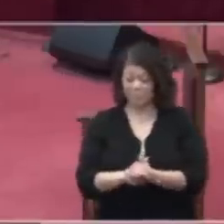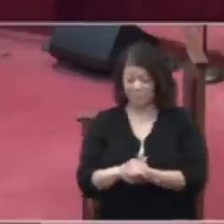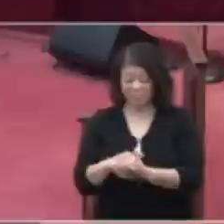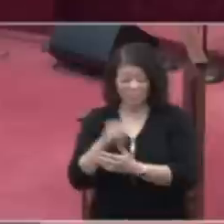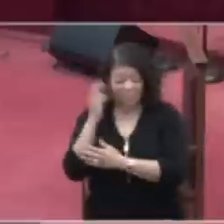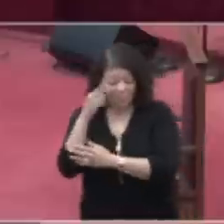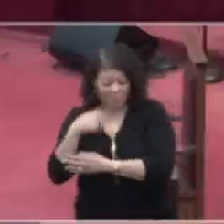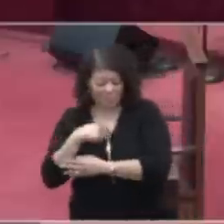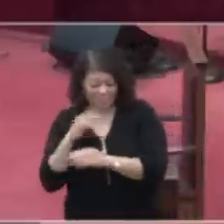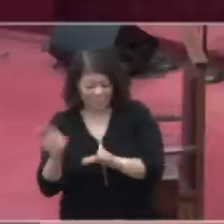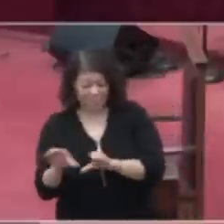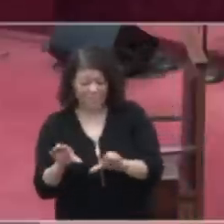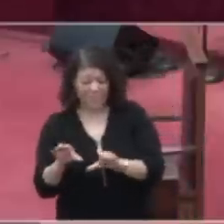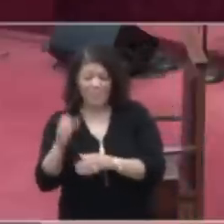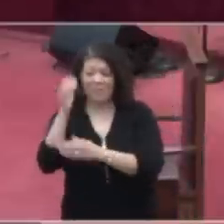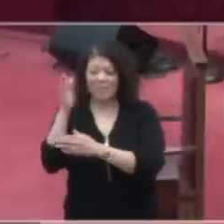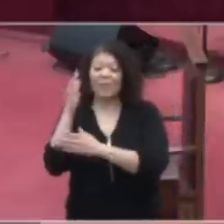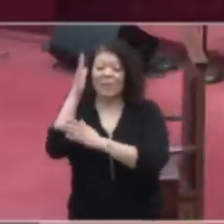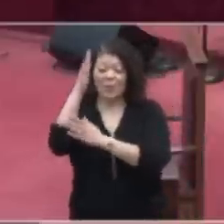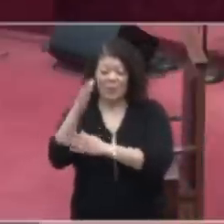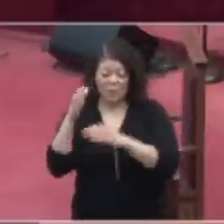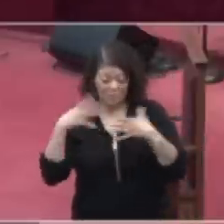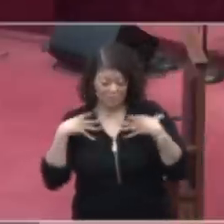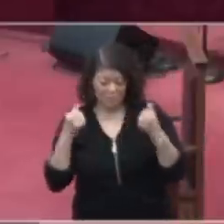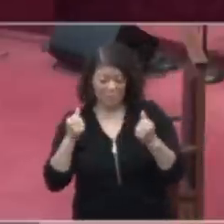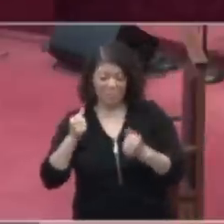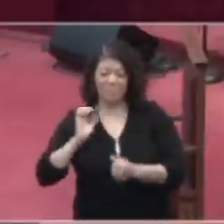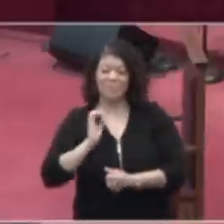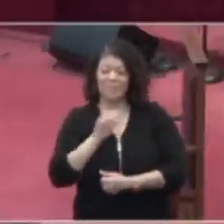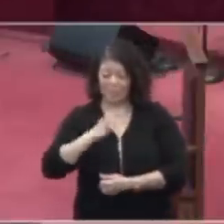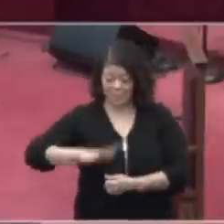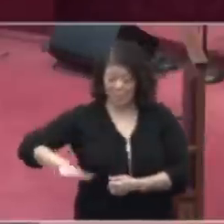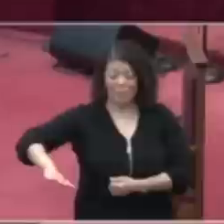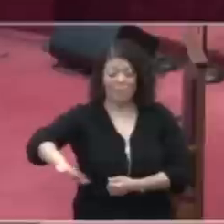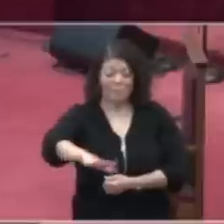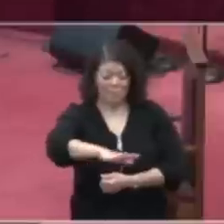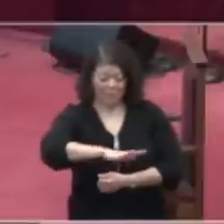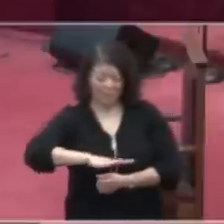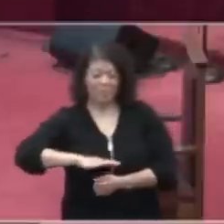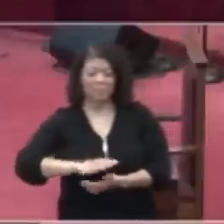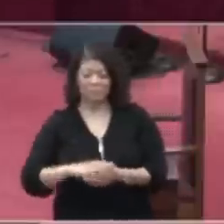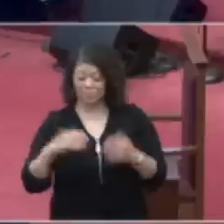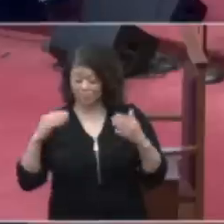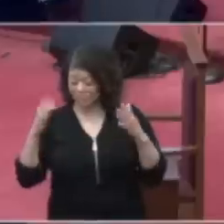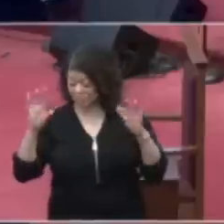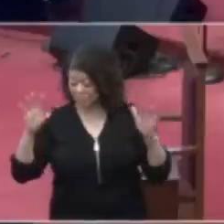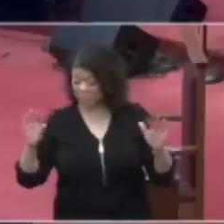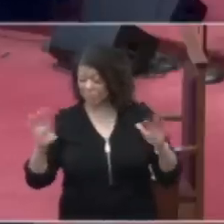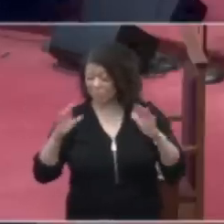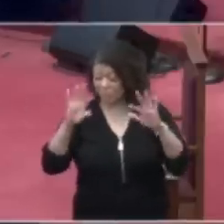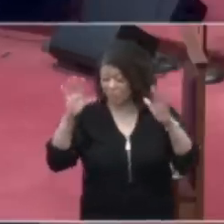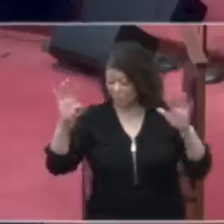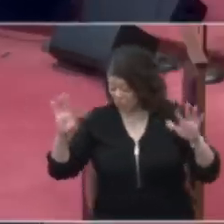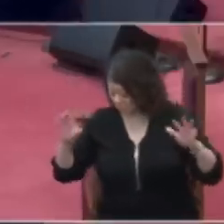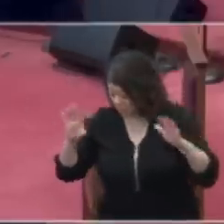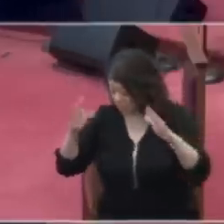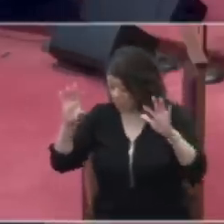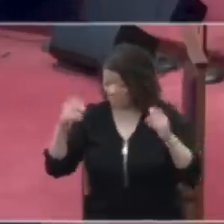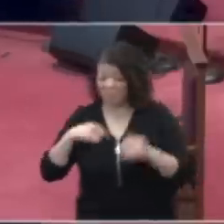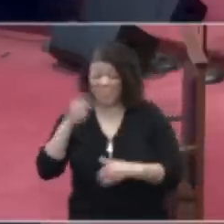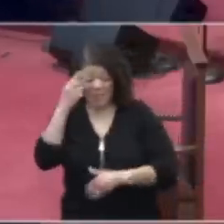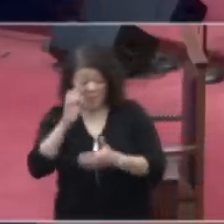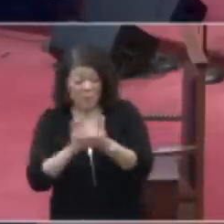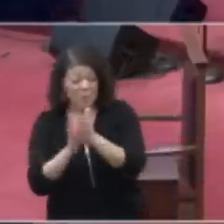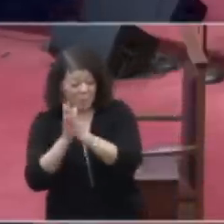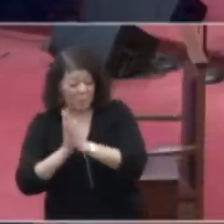He will heal our land, right? I believe in prayer. I believe in prayer.